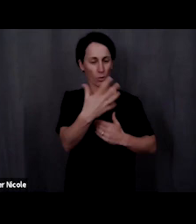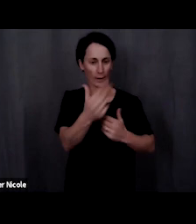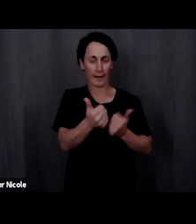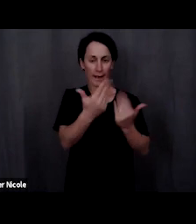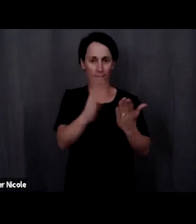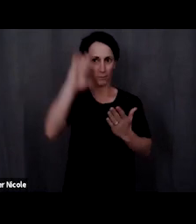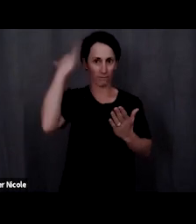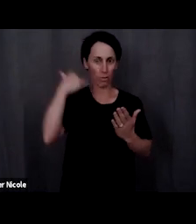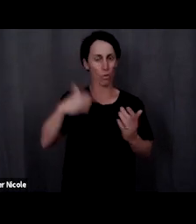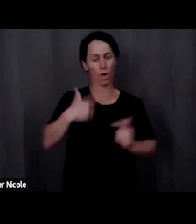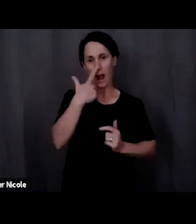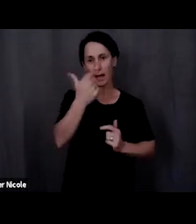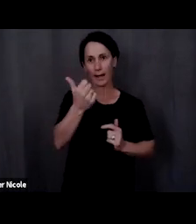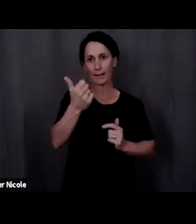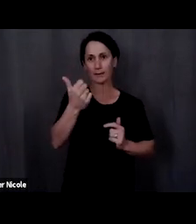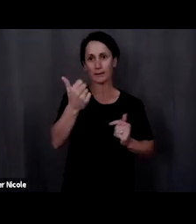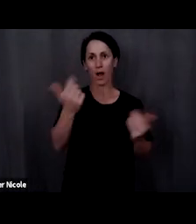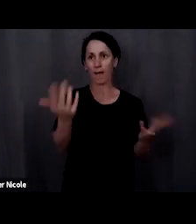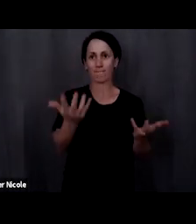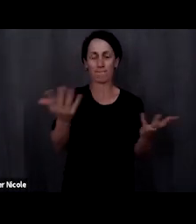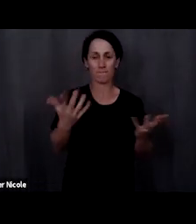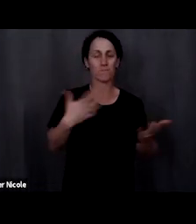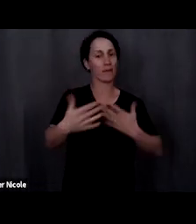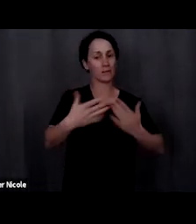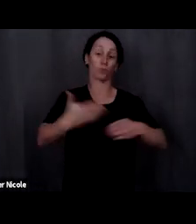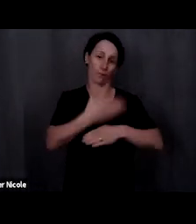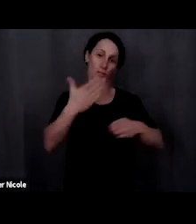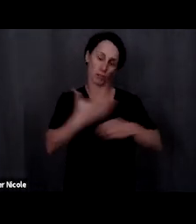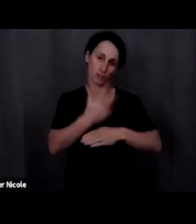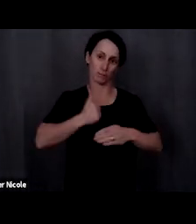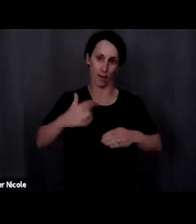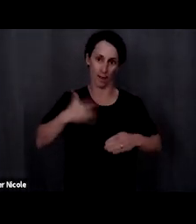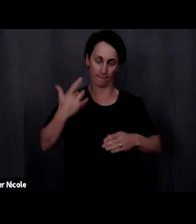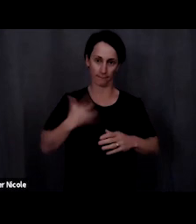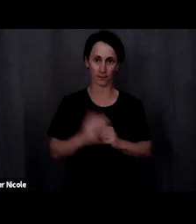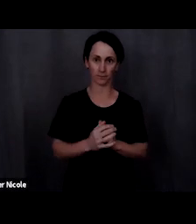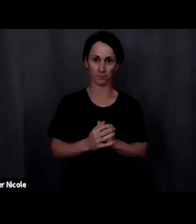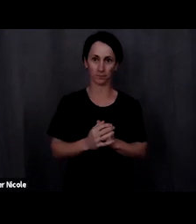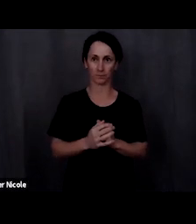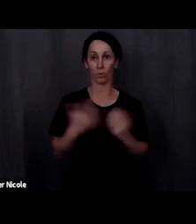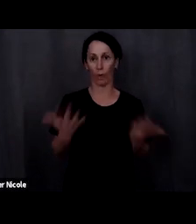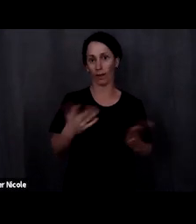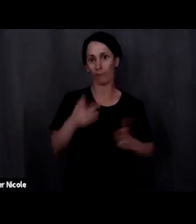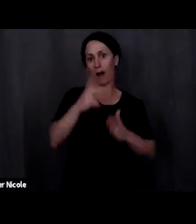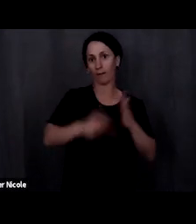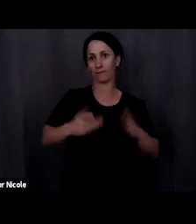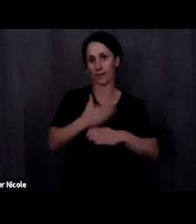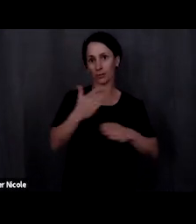luckily I've somehow or other managed to function, at least partly.